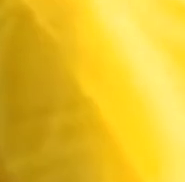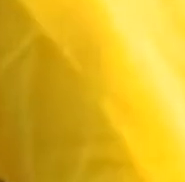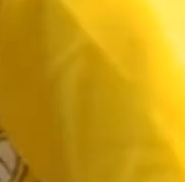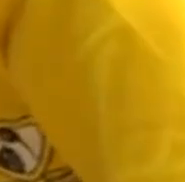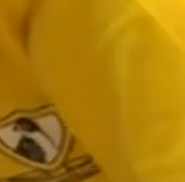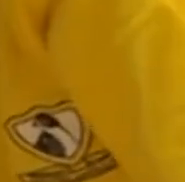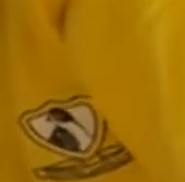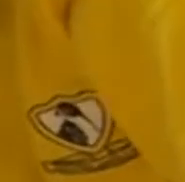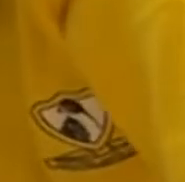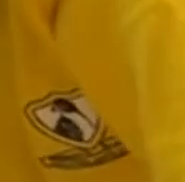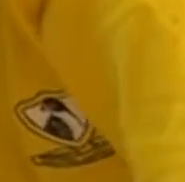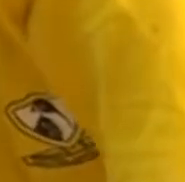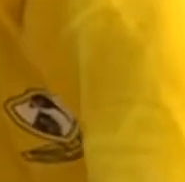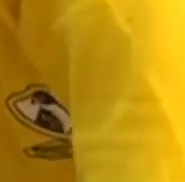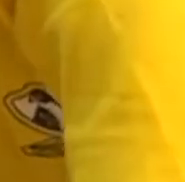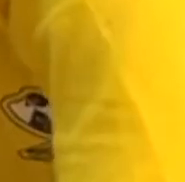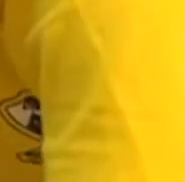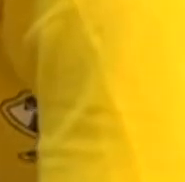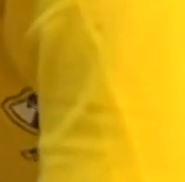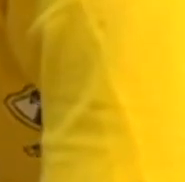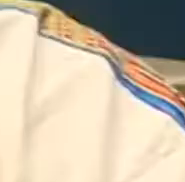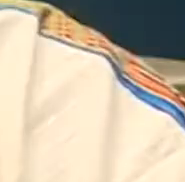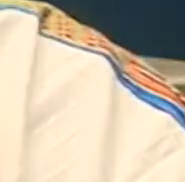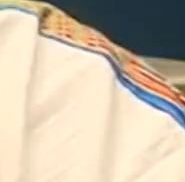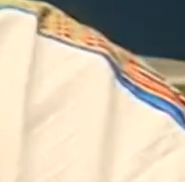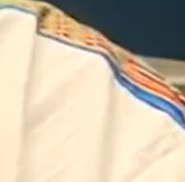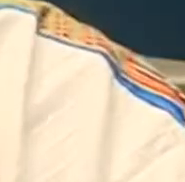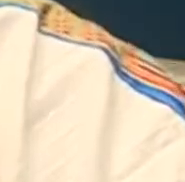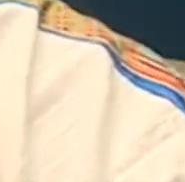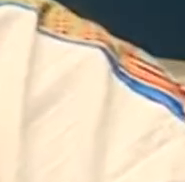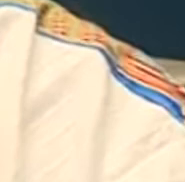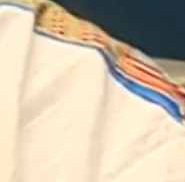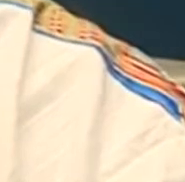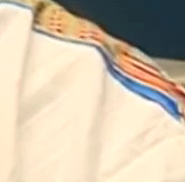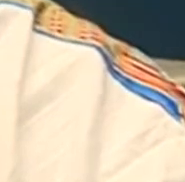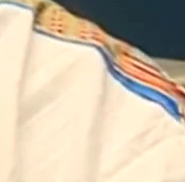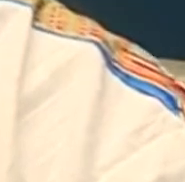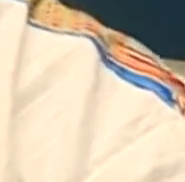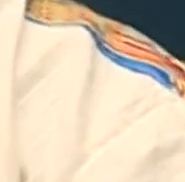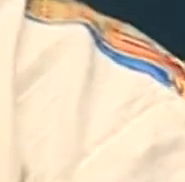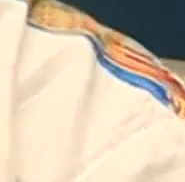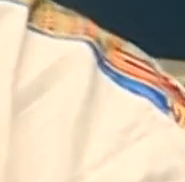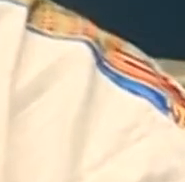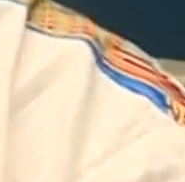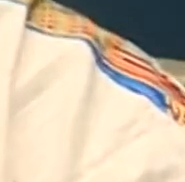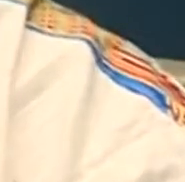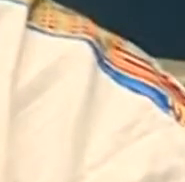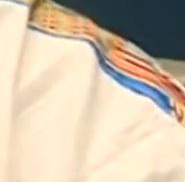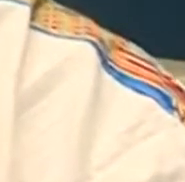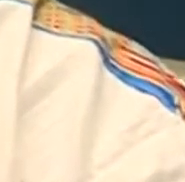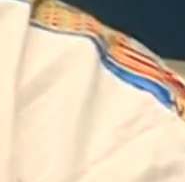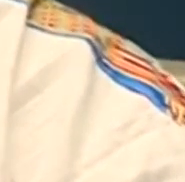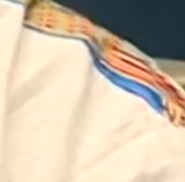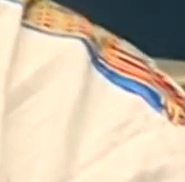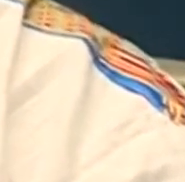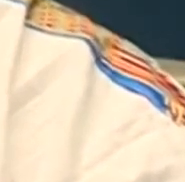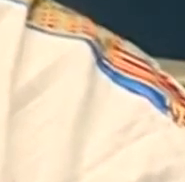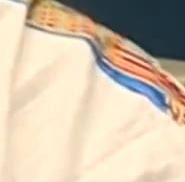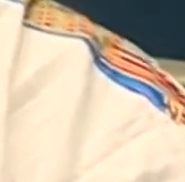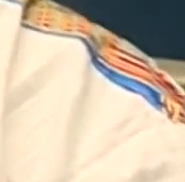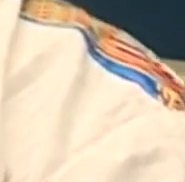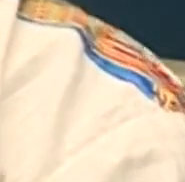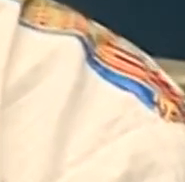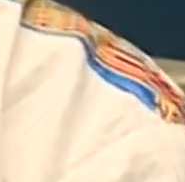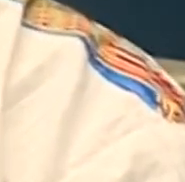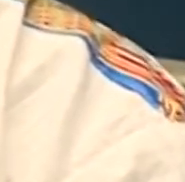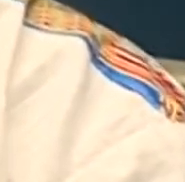lived. So what do I leave to the people that I met there? We wanted to